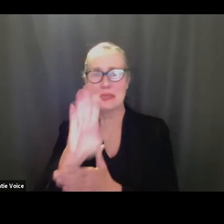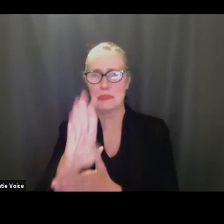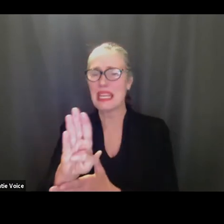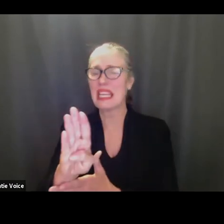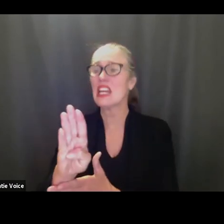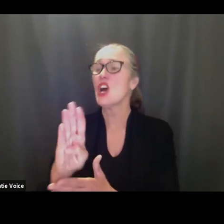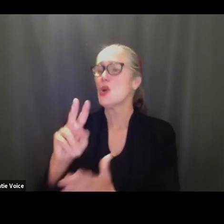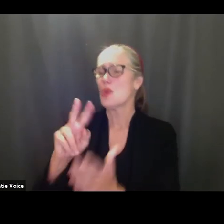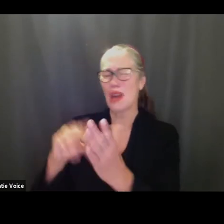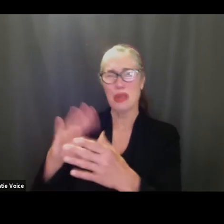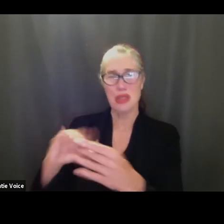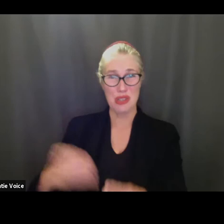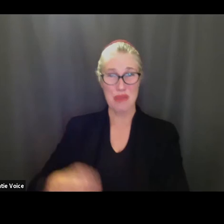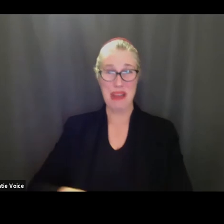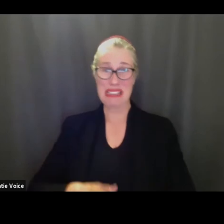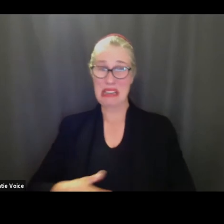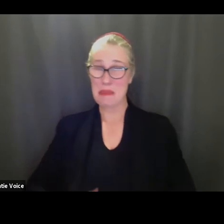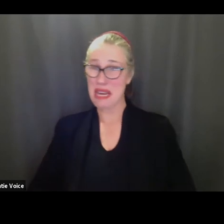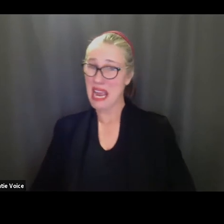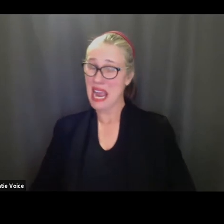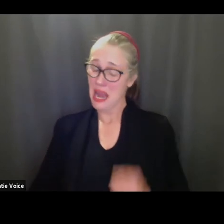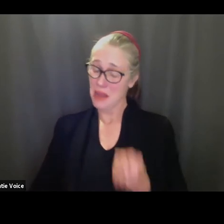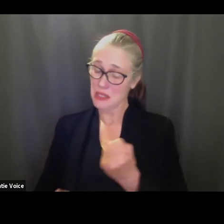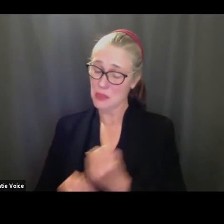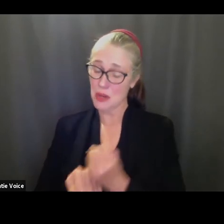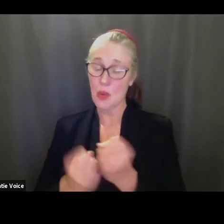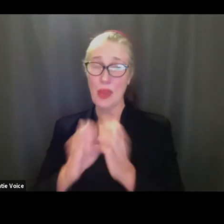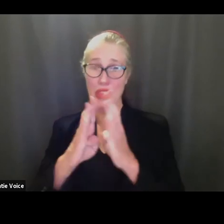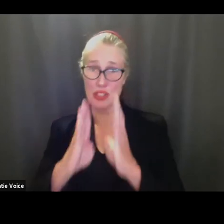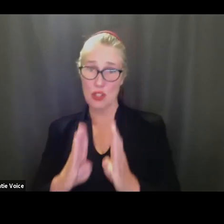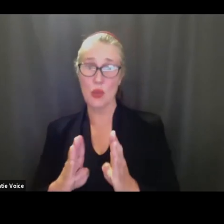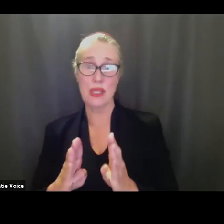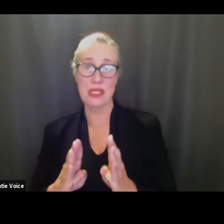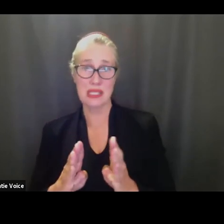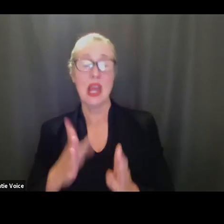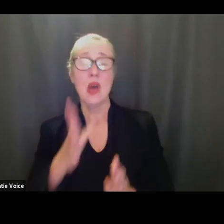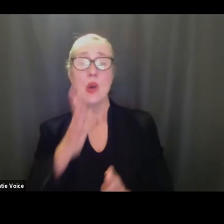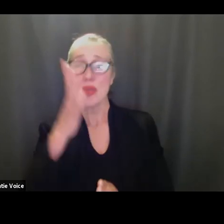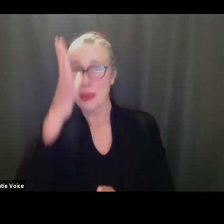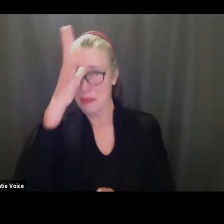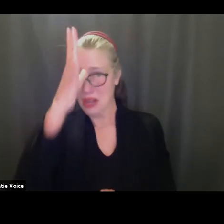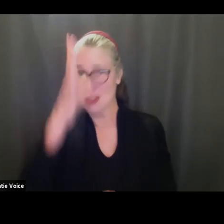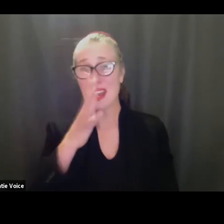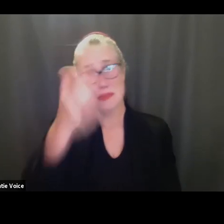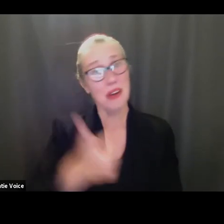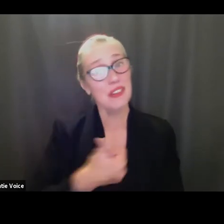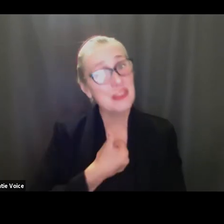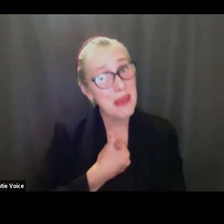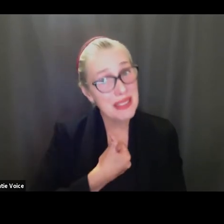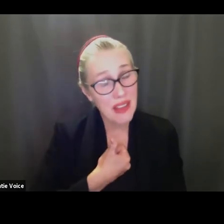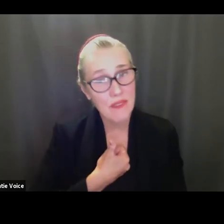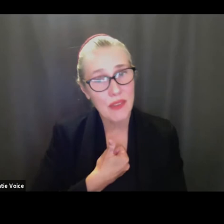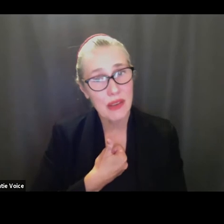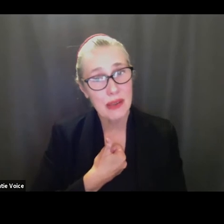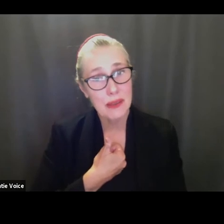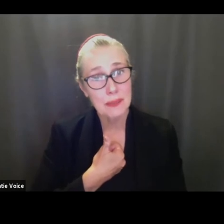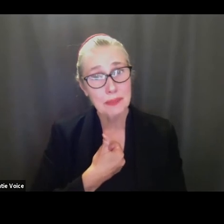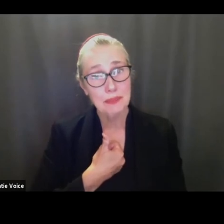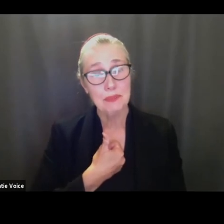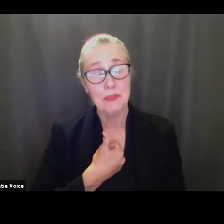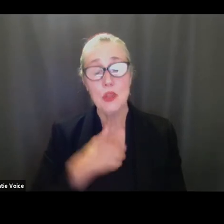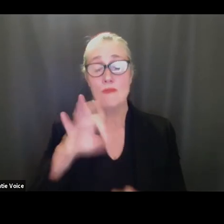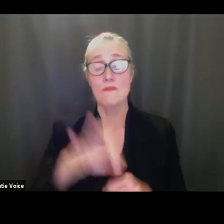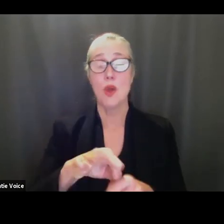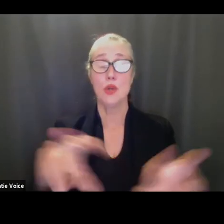stomach turn and i stand firmly with these students with these parents and as a parent myself in voting